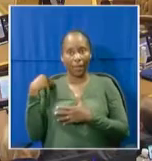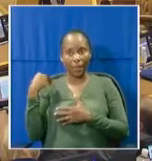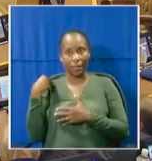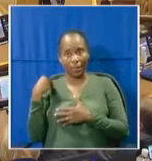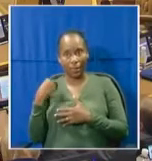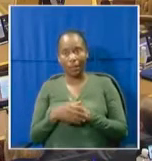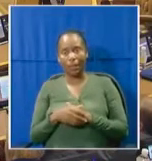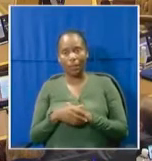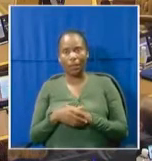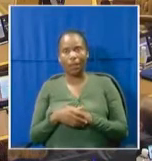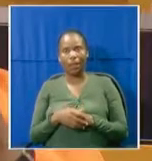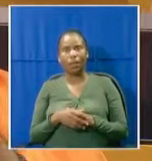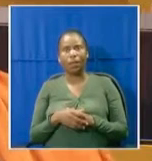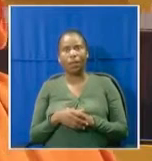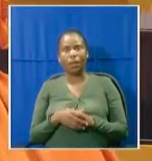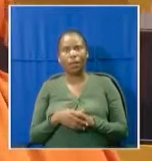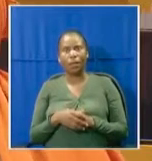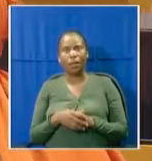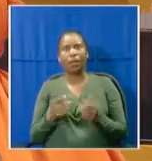Agbare lid Swart.